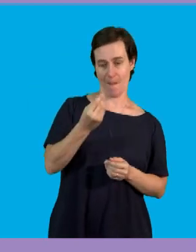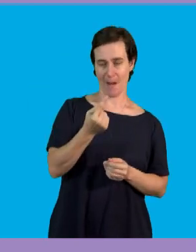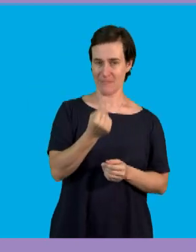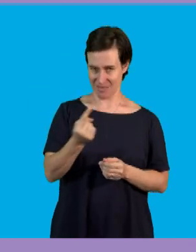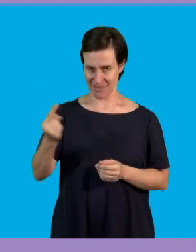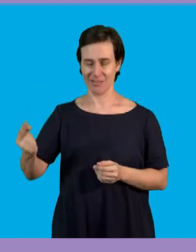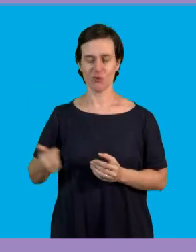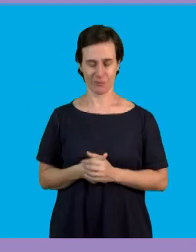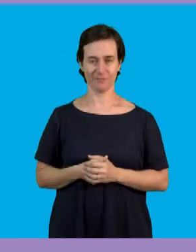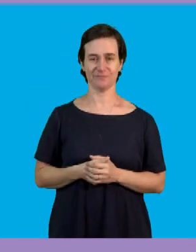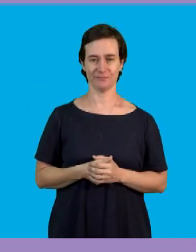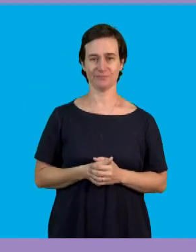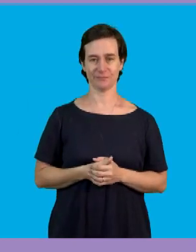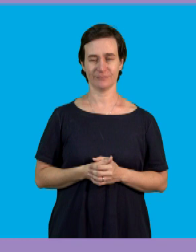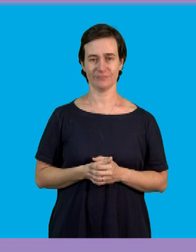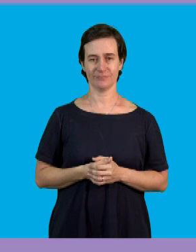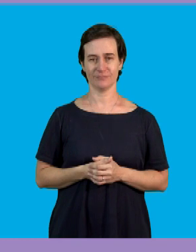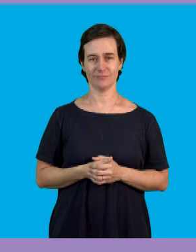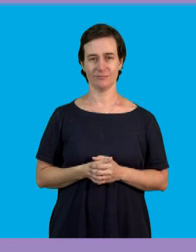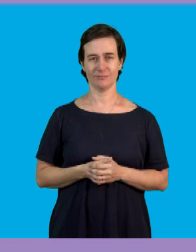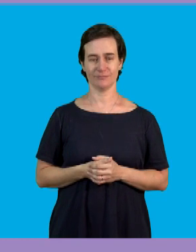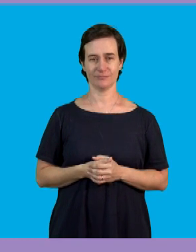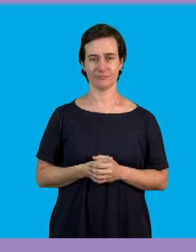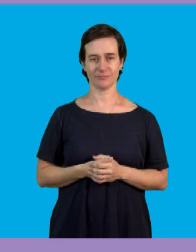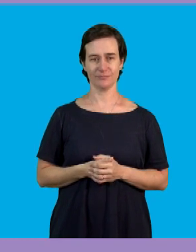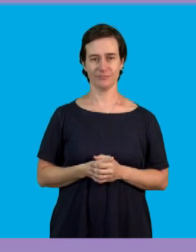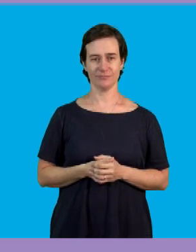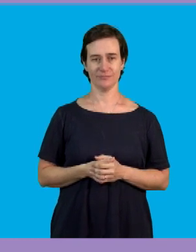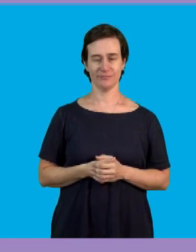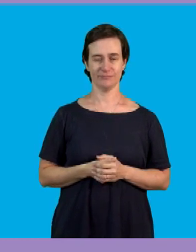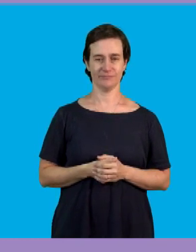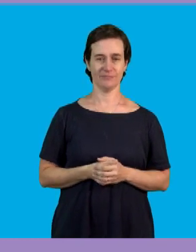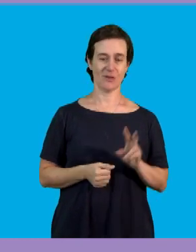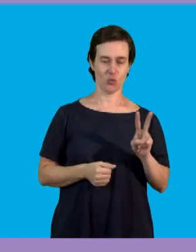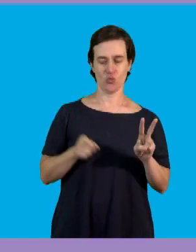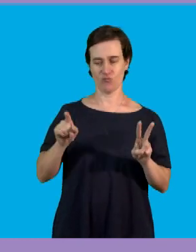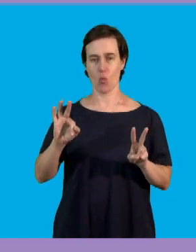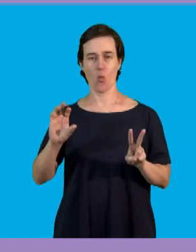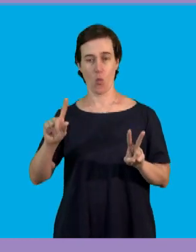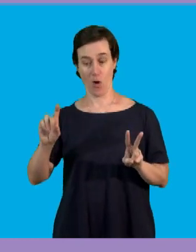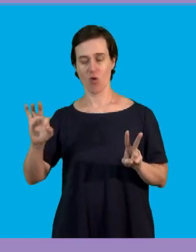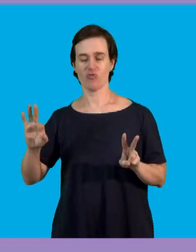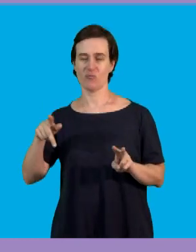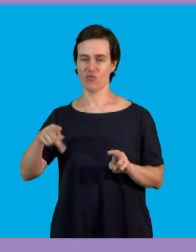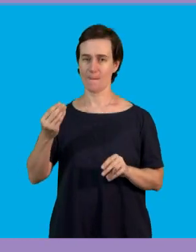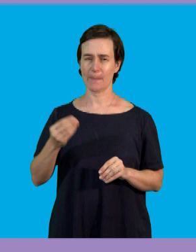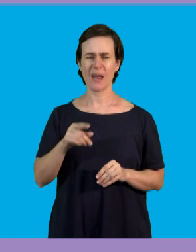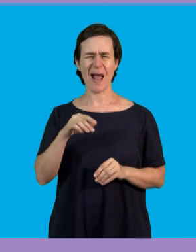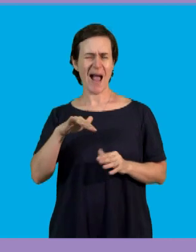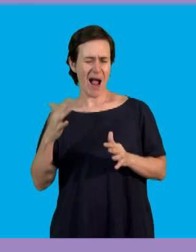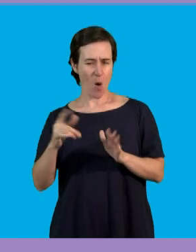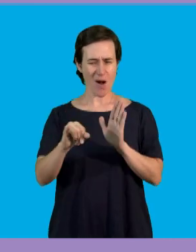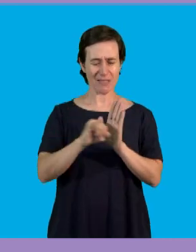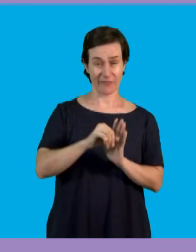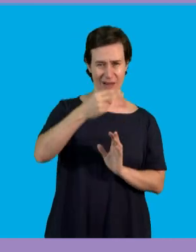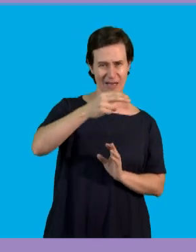of course, a prime number. And we already know that 2 is a prime number. How do we find the highest common factor